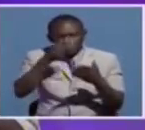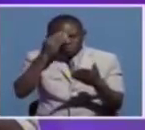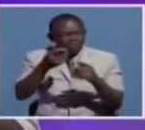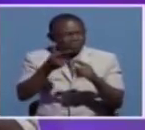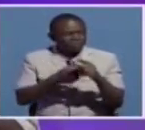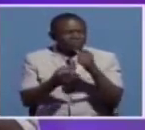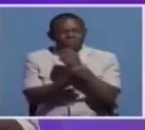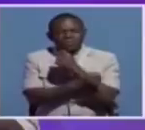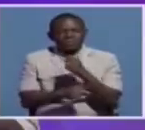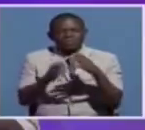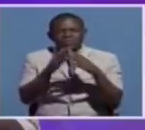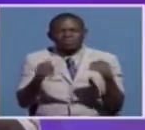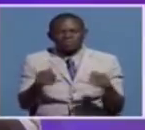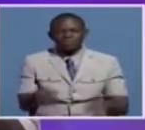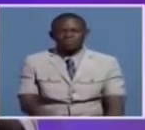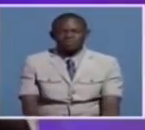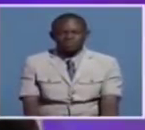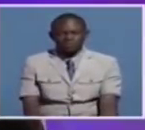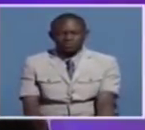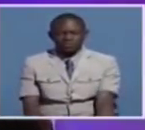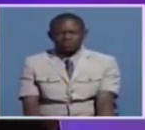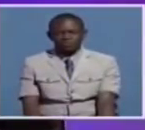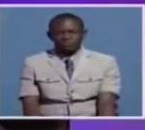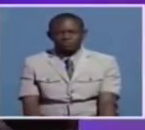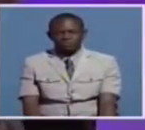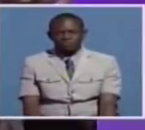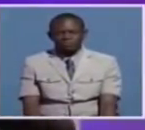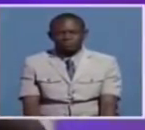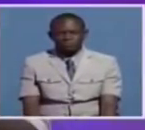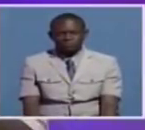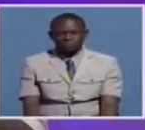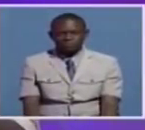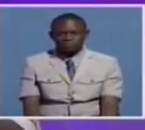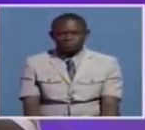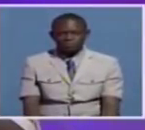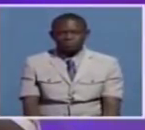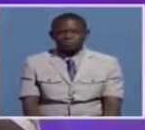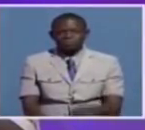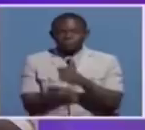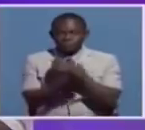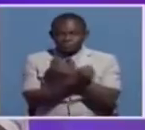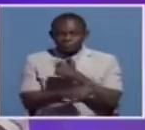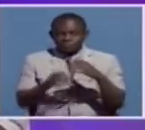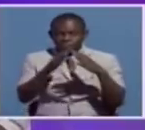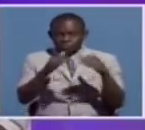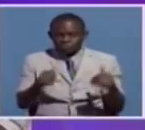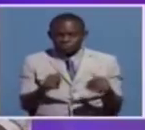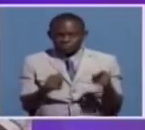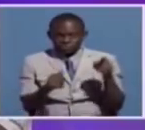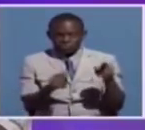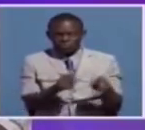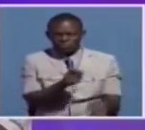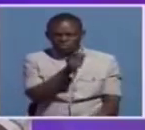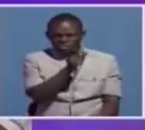the funny thing about State was that each room had a button that could press as a bell, and waiters would come